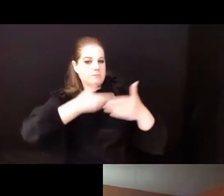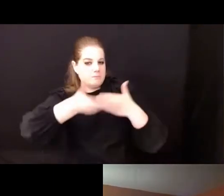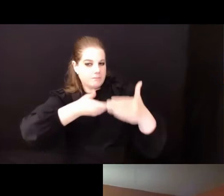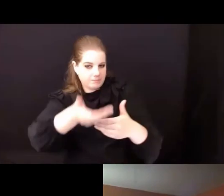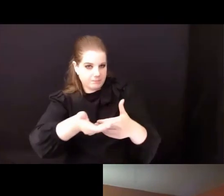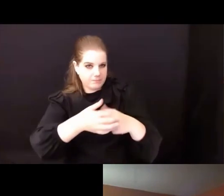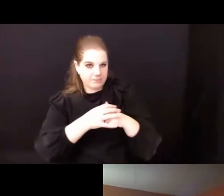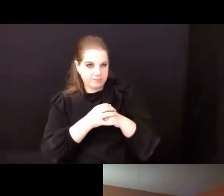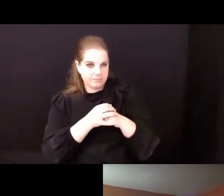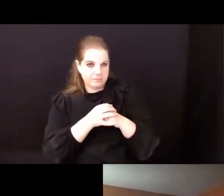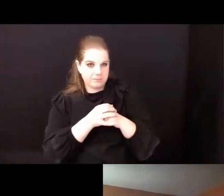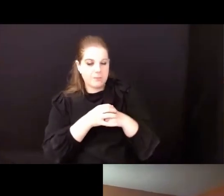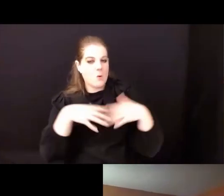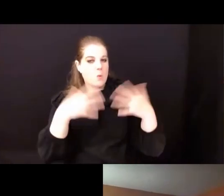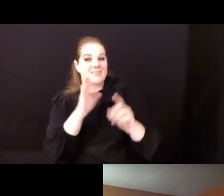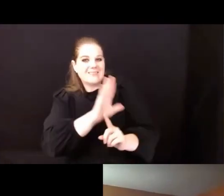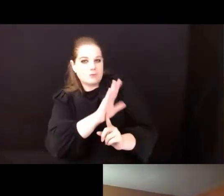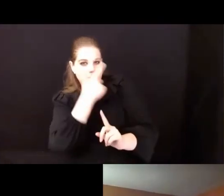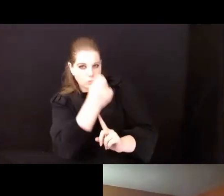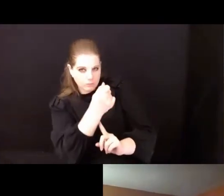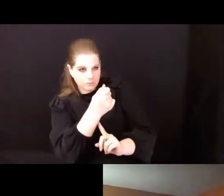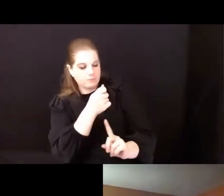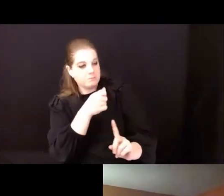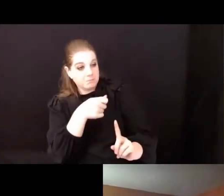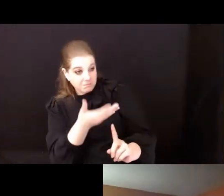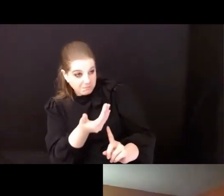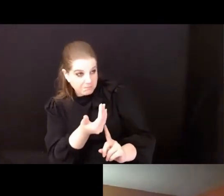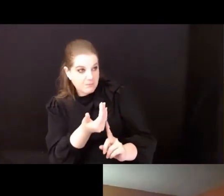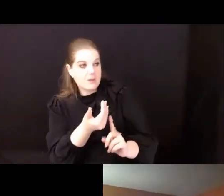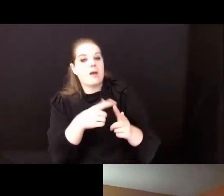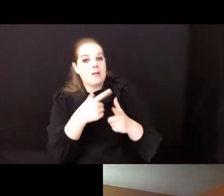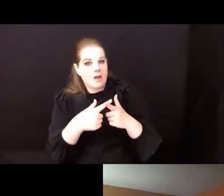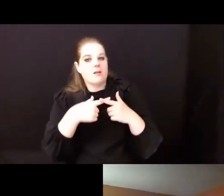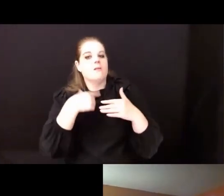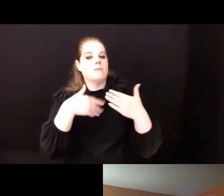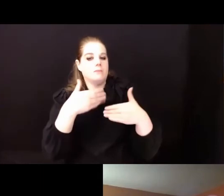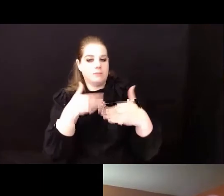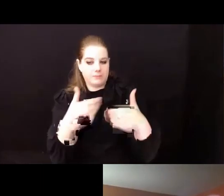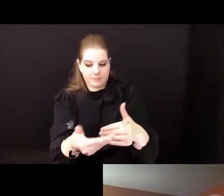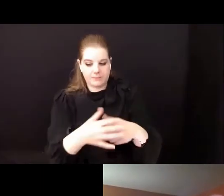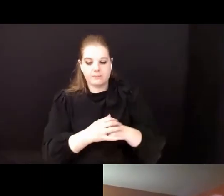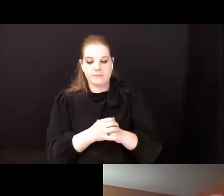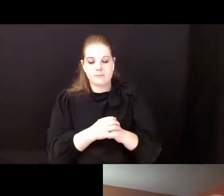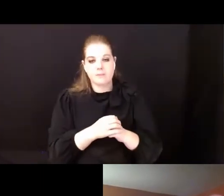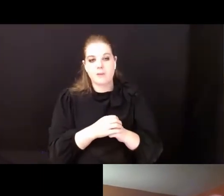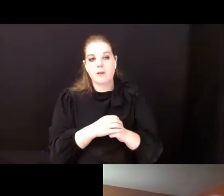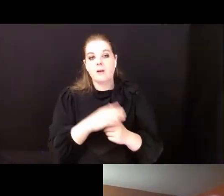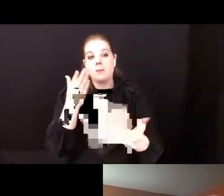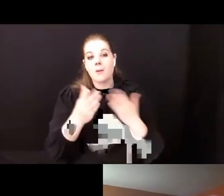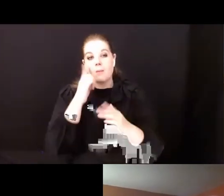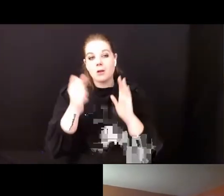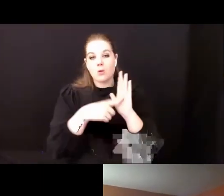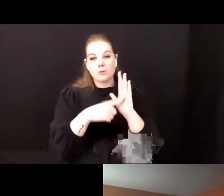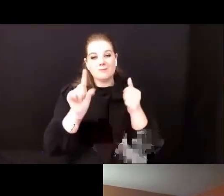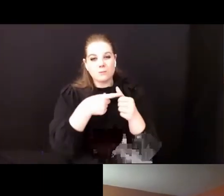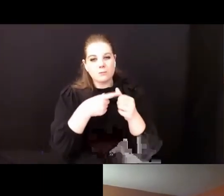students all the time, and you notice too, that first year students come in and you say,